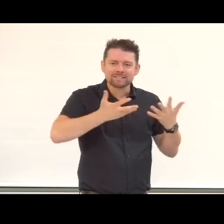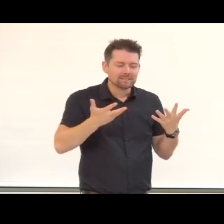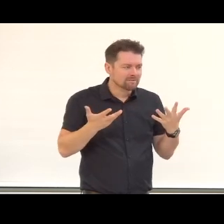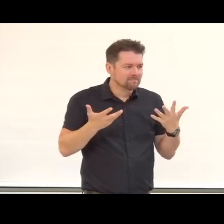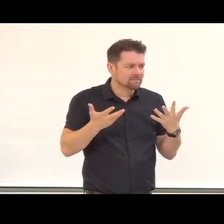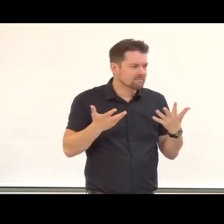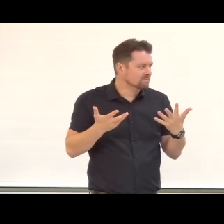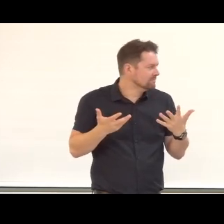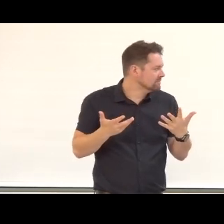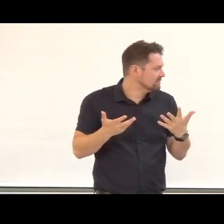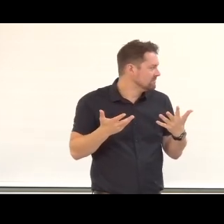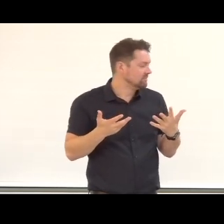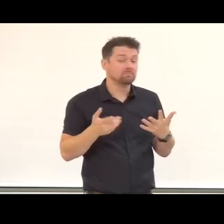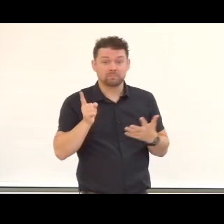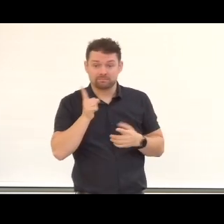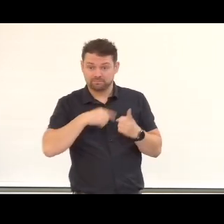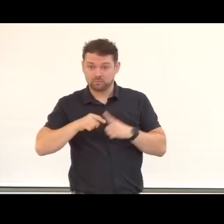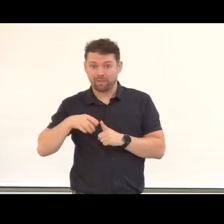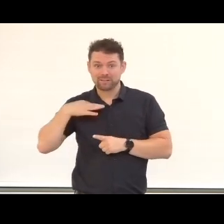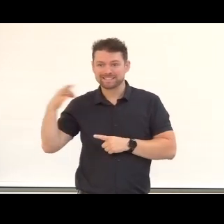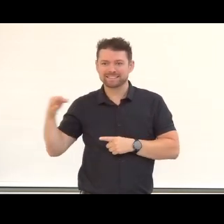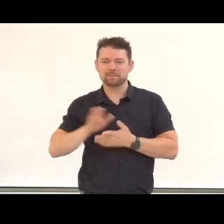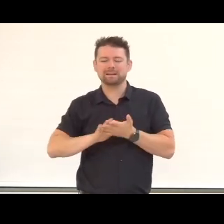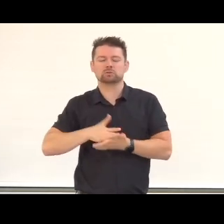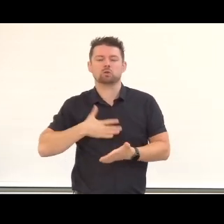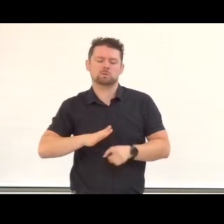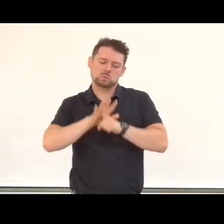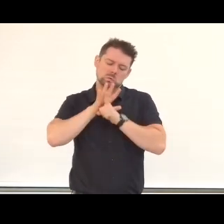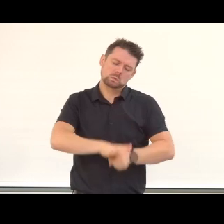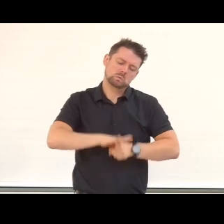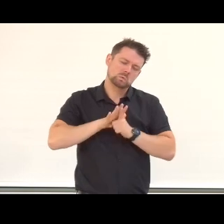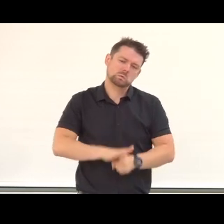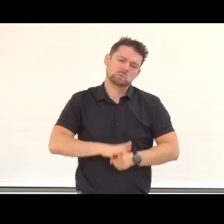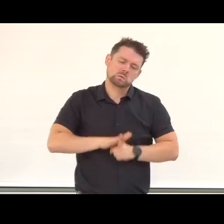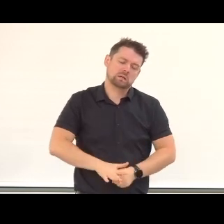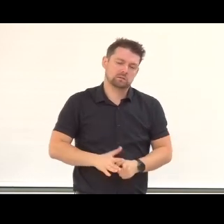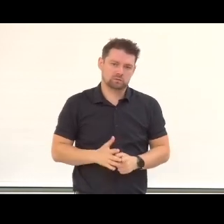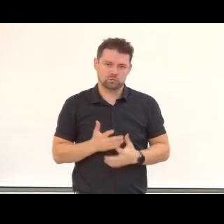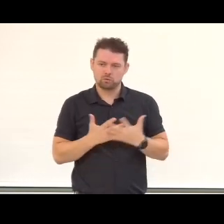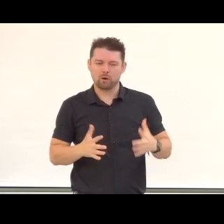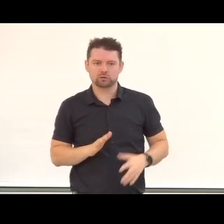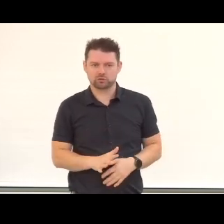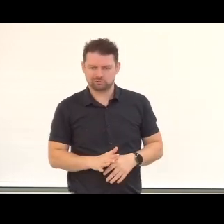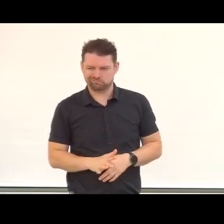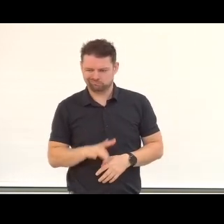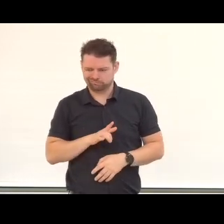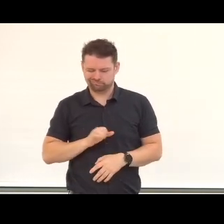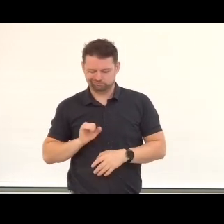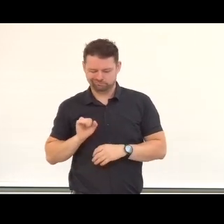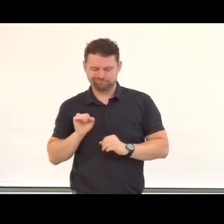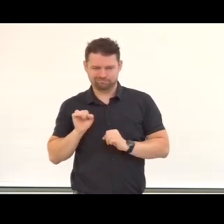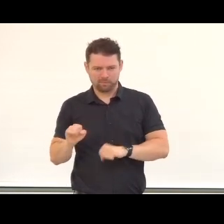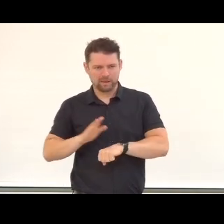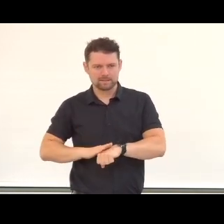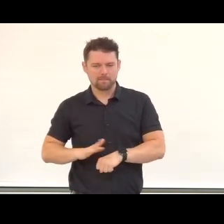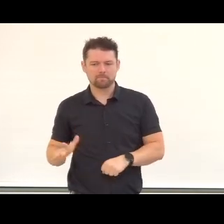time they're all volunteers, so you don't want to stretch their time availabilities, their time budgets, their vacation times too much.